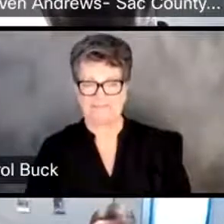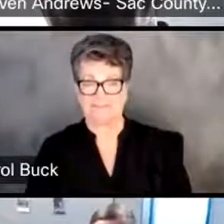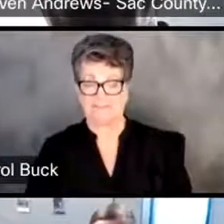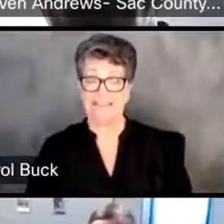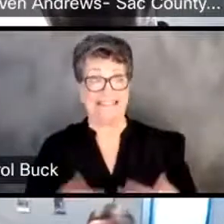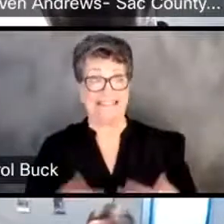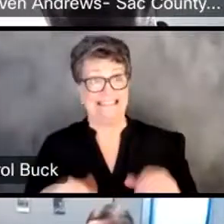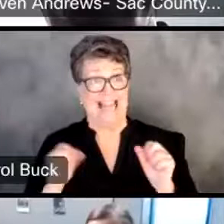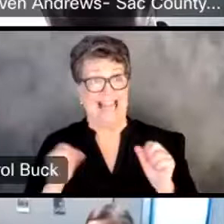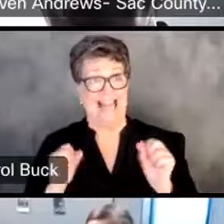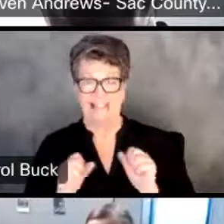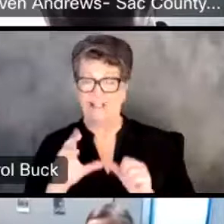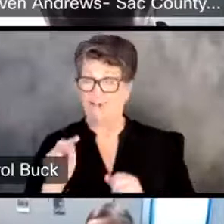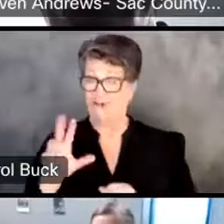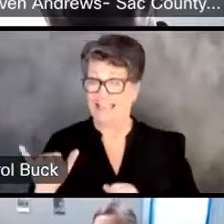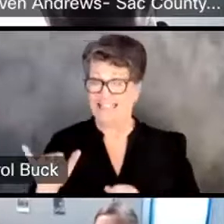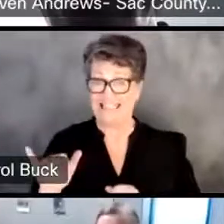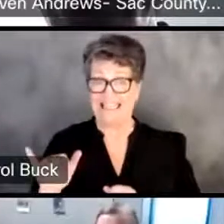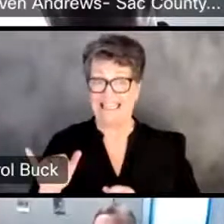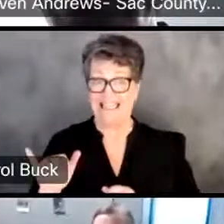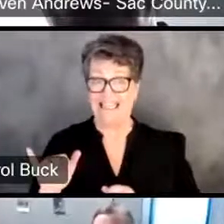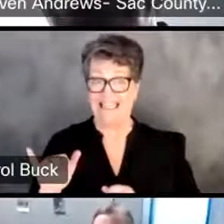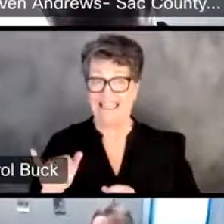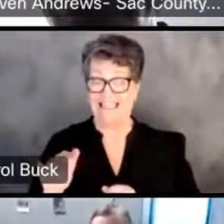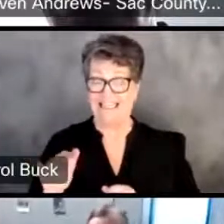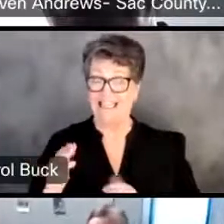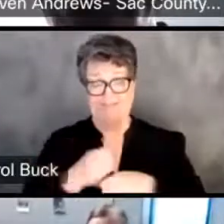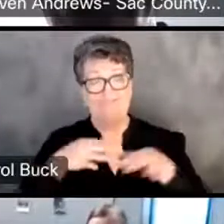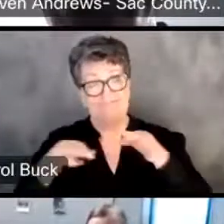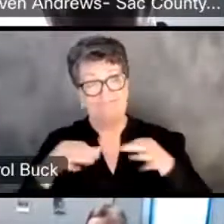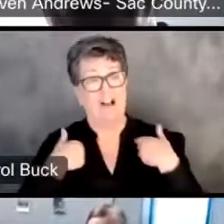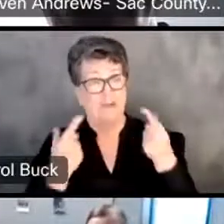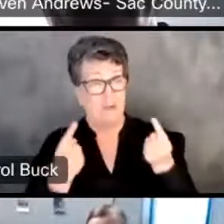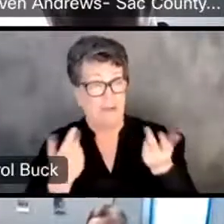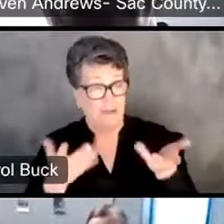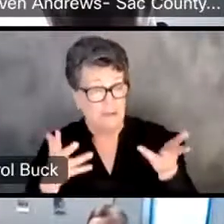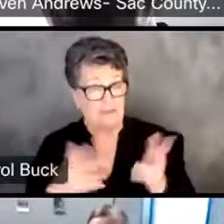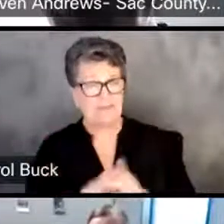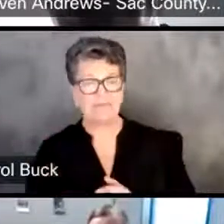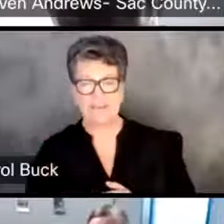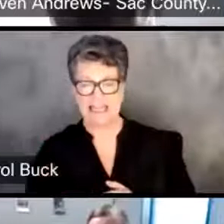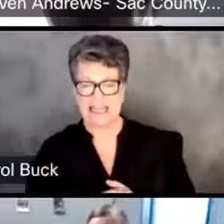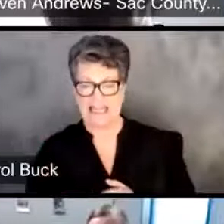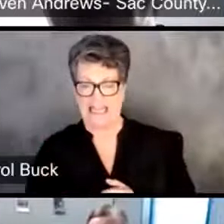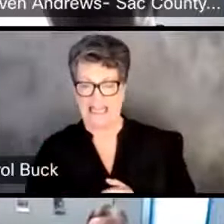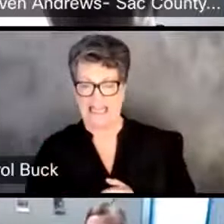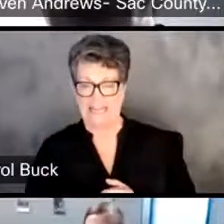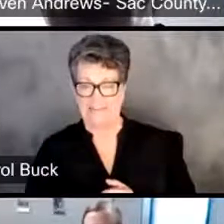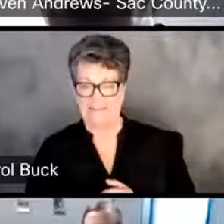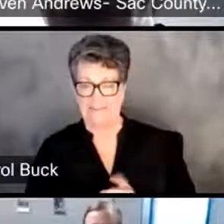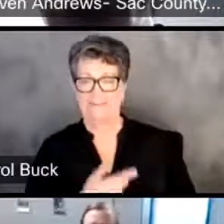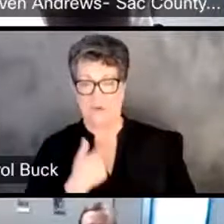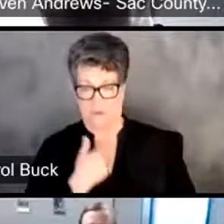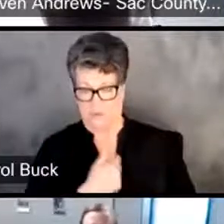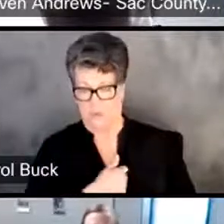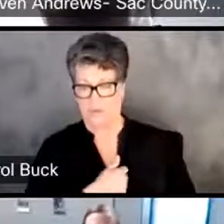So Tracy gave a good overview of what we do. We do sit in